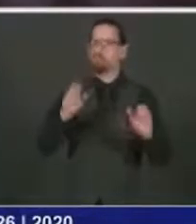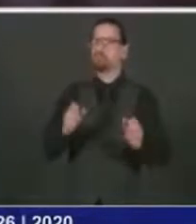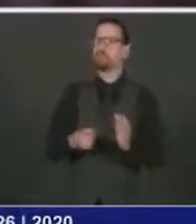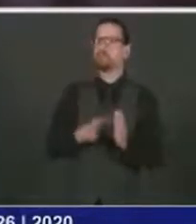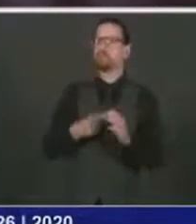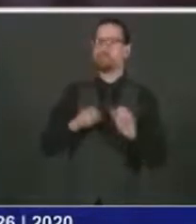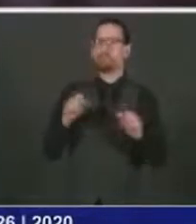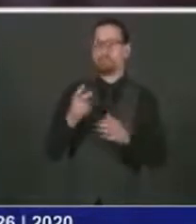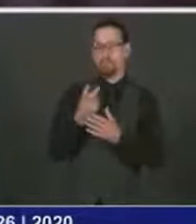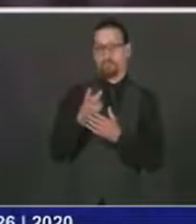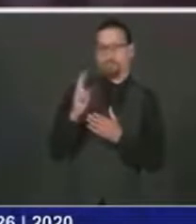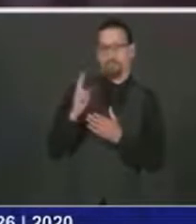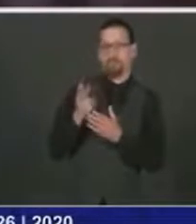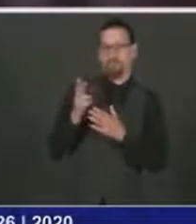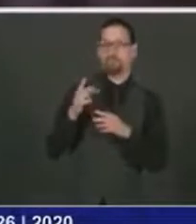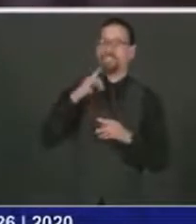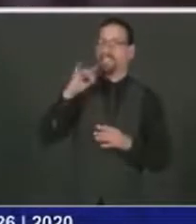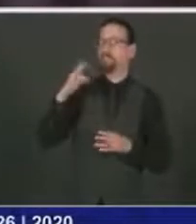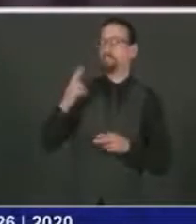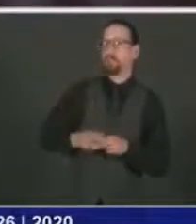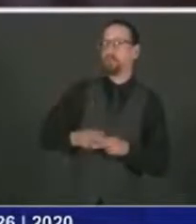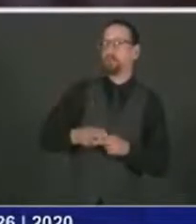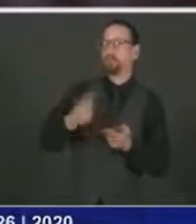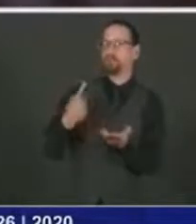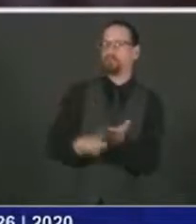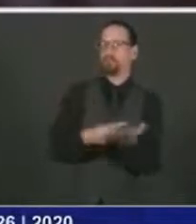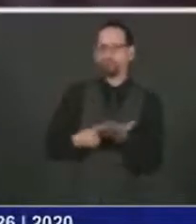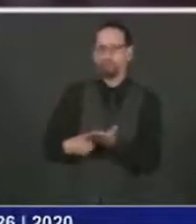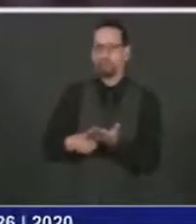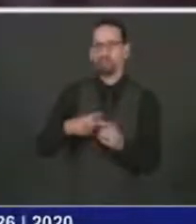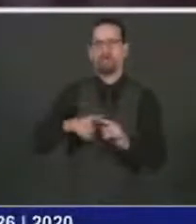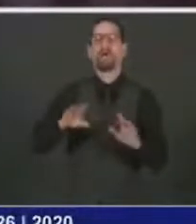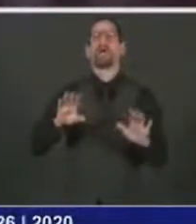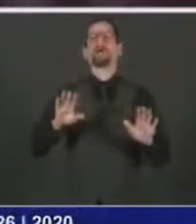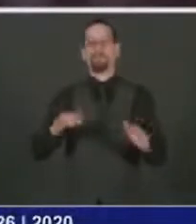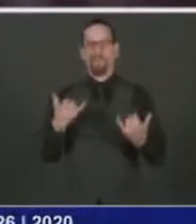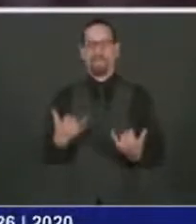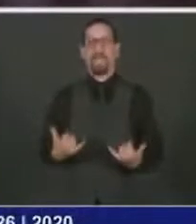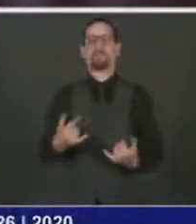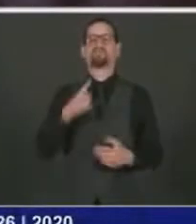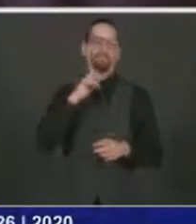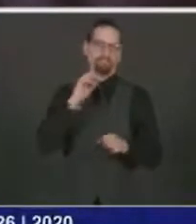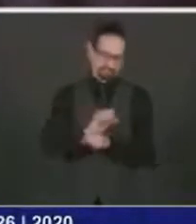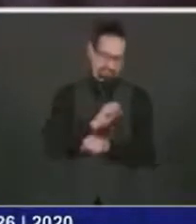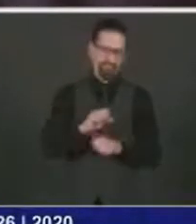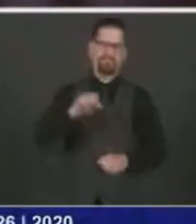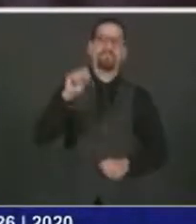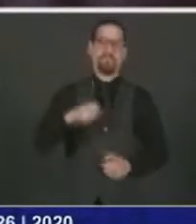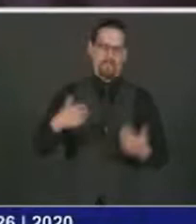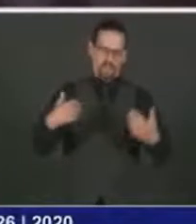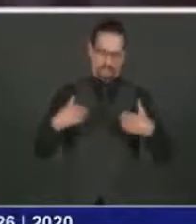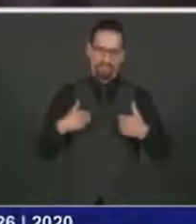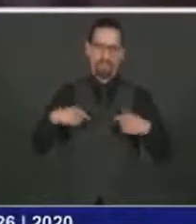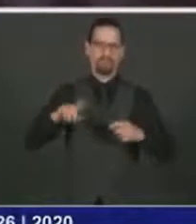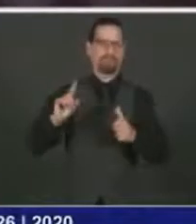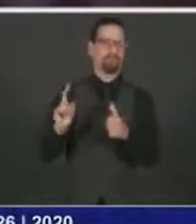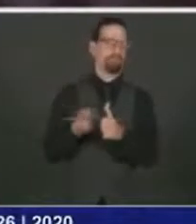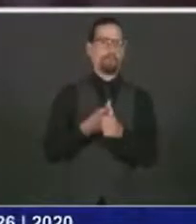ago, and at this time now is when I'm sharing that we have our first confirmed case in Rhode